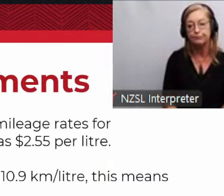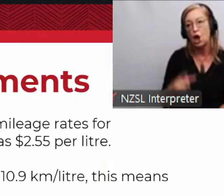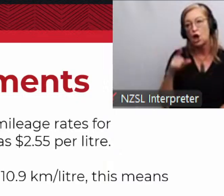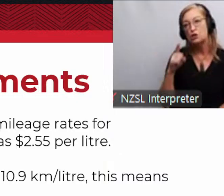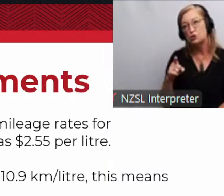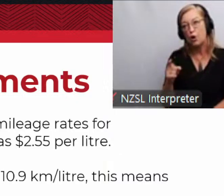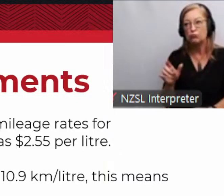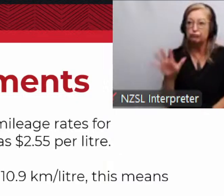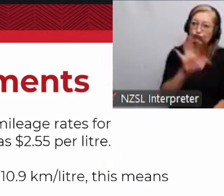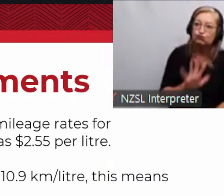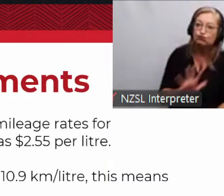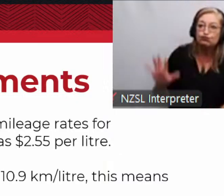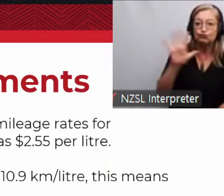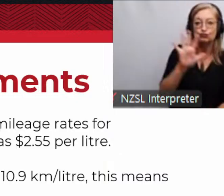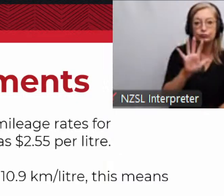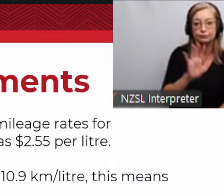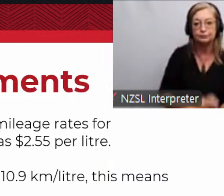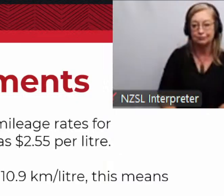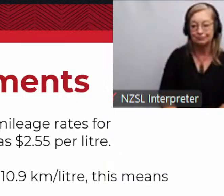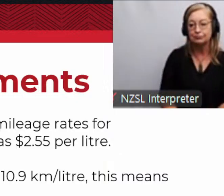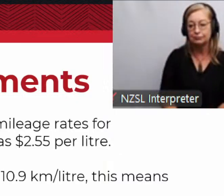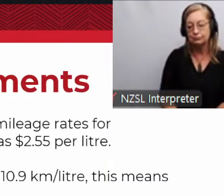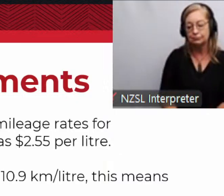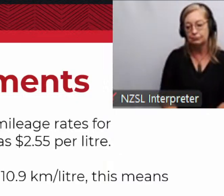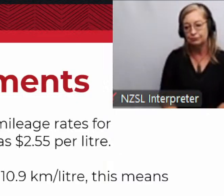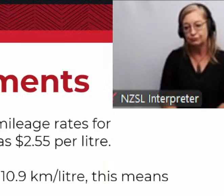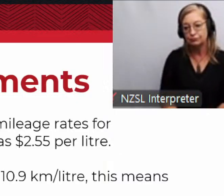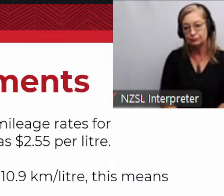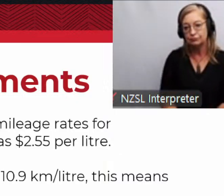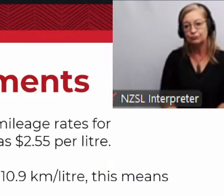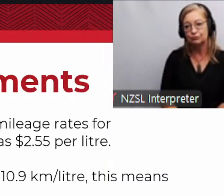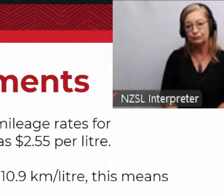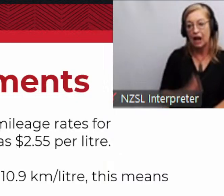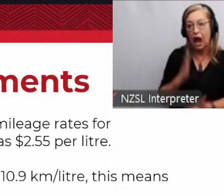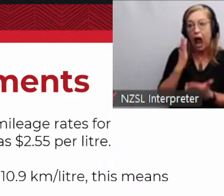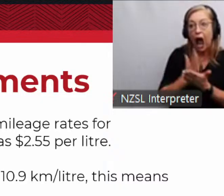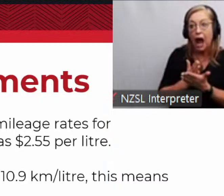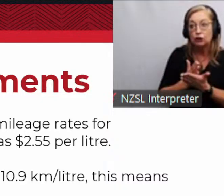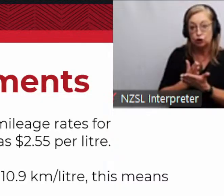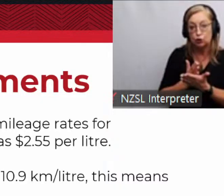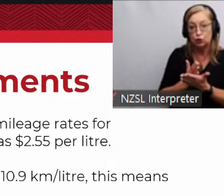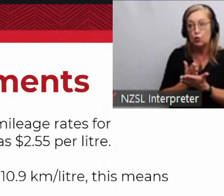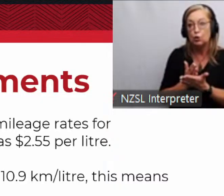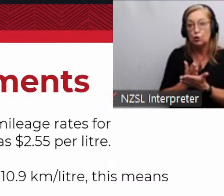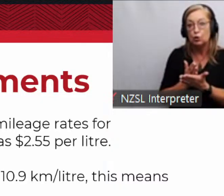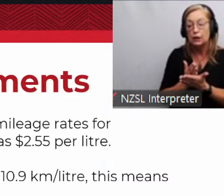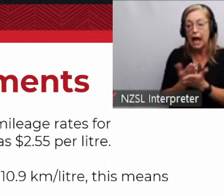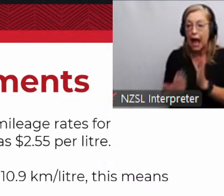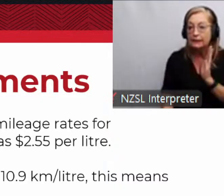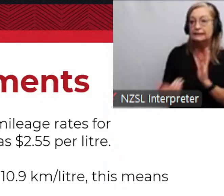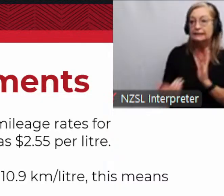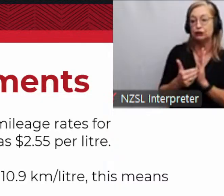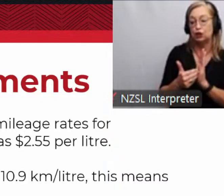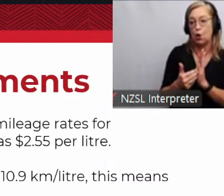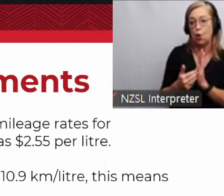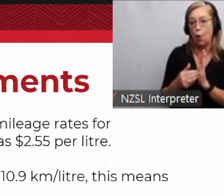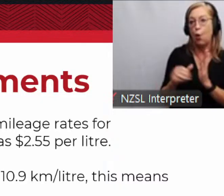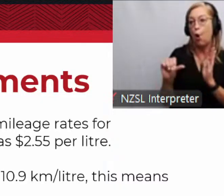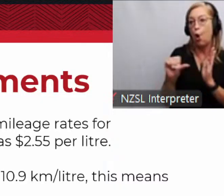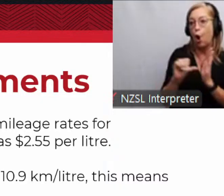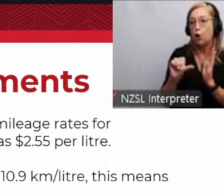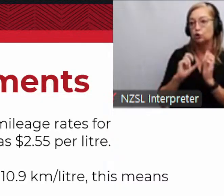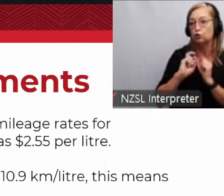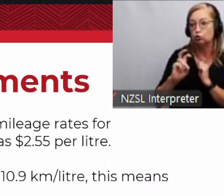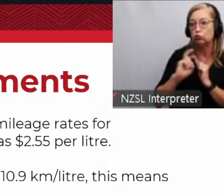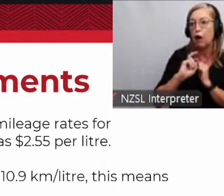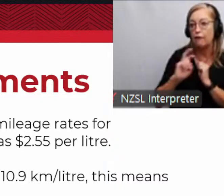speaking, an estimate of what is the actual real additional cost to people to travel. Obviously, if they're